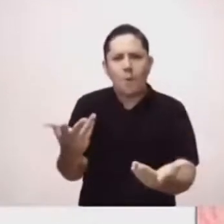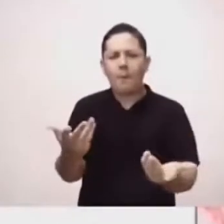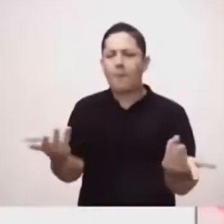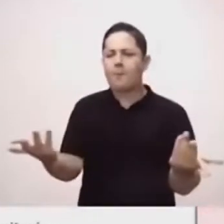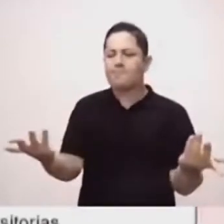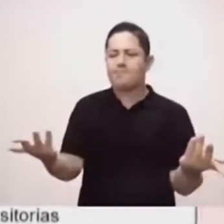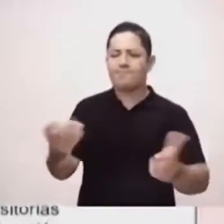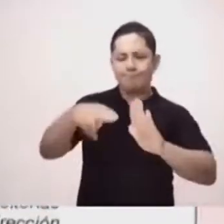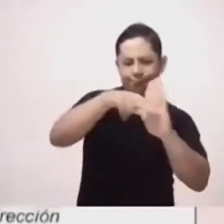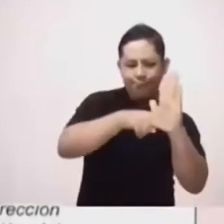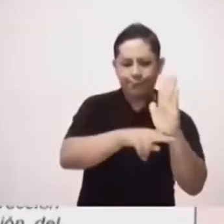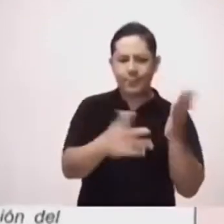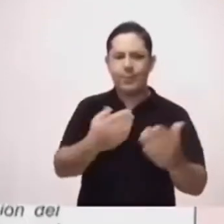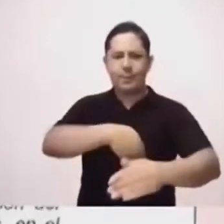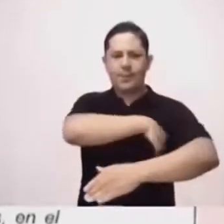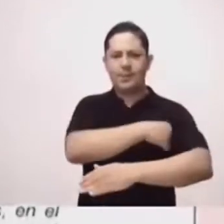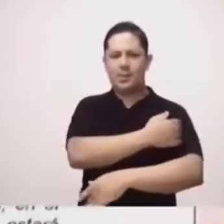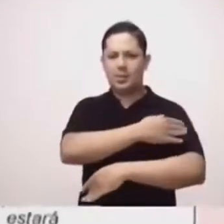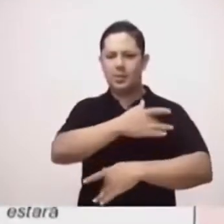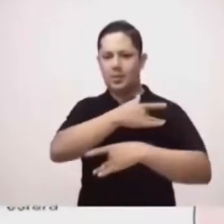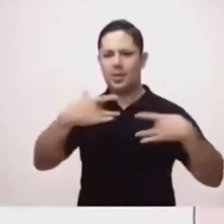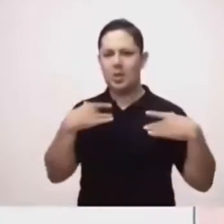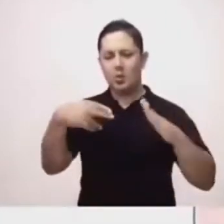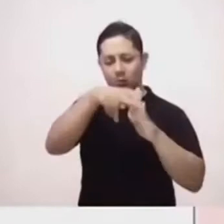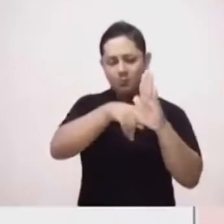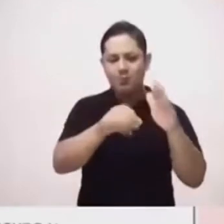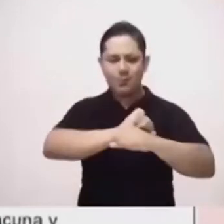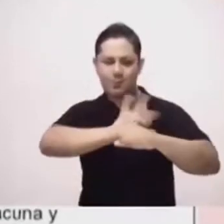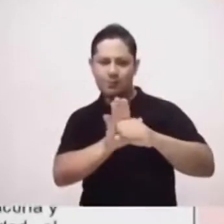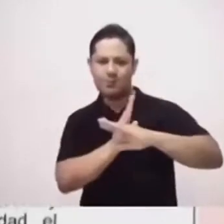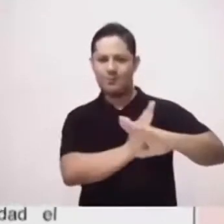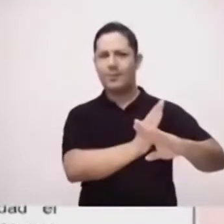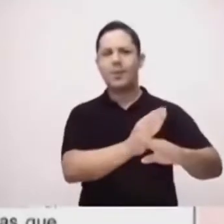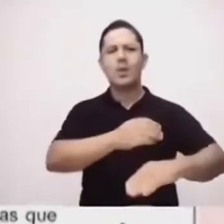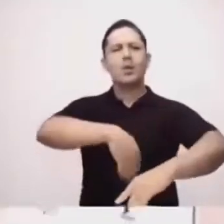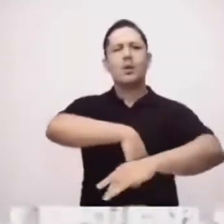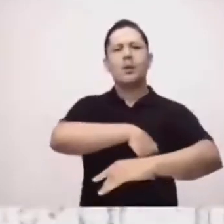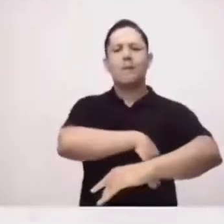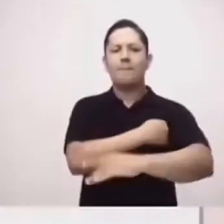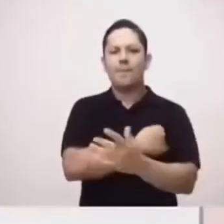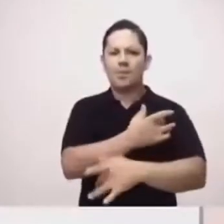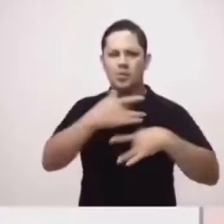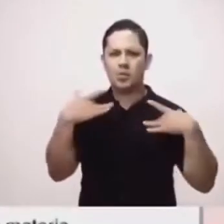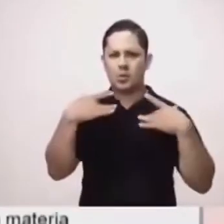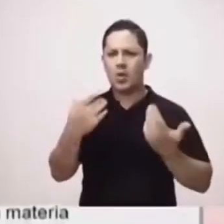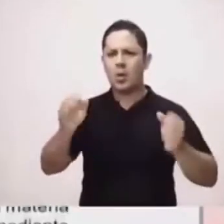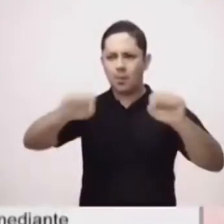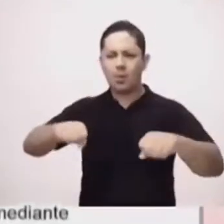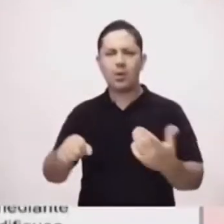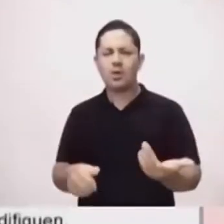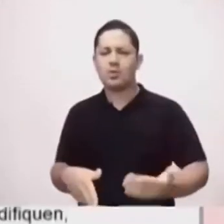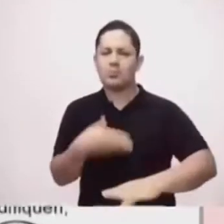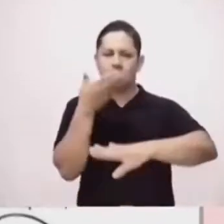biosecurity protocols issued by the Health Ministry. The departmental government will be whoever has to submit the application to